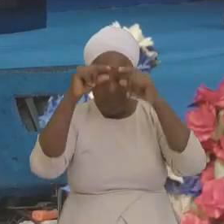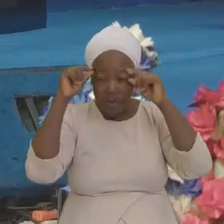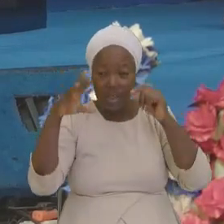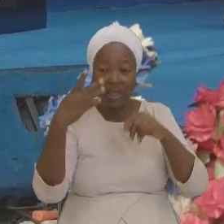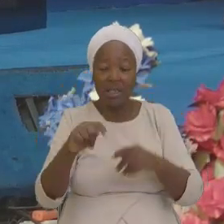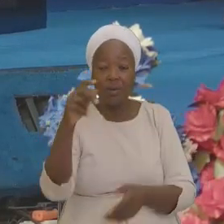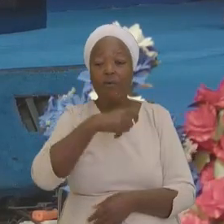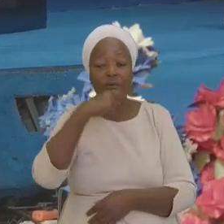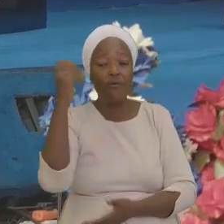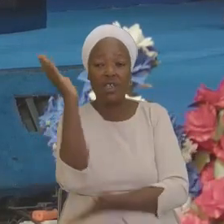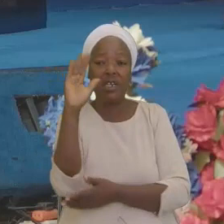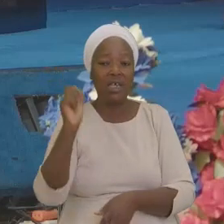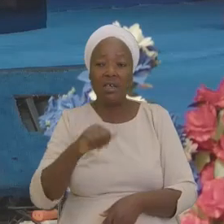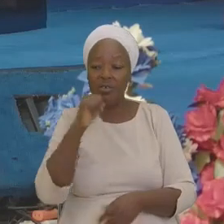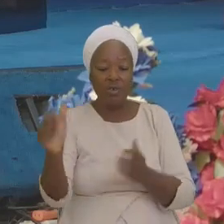up